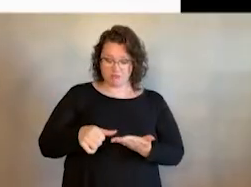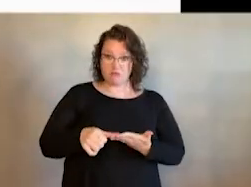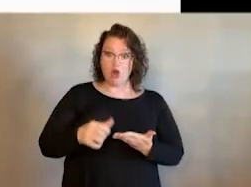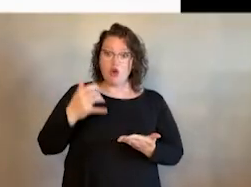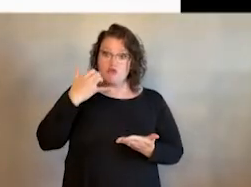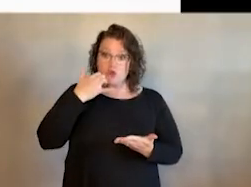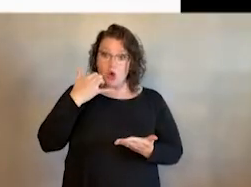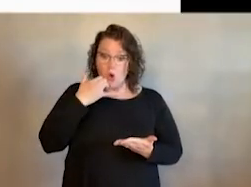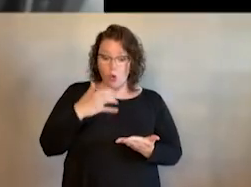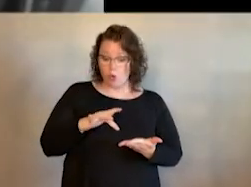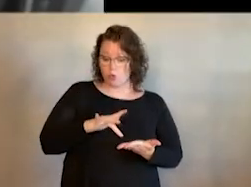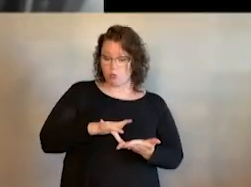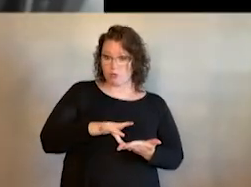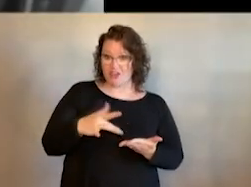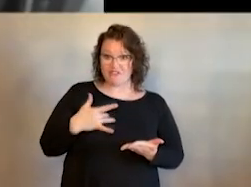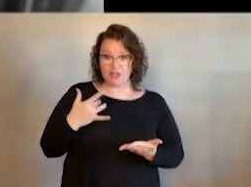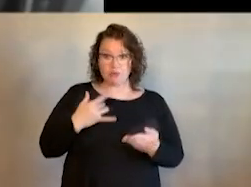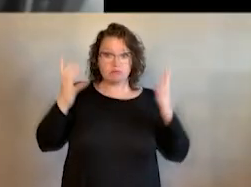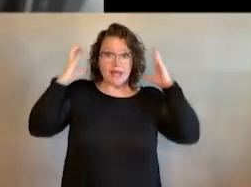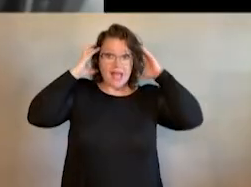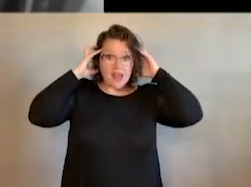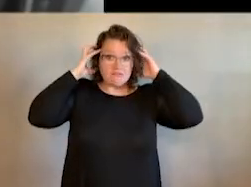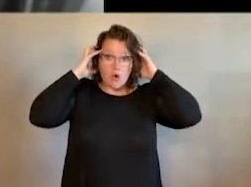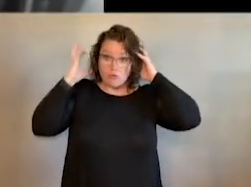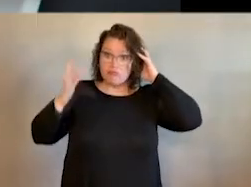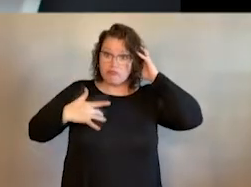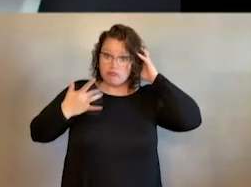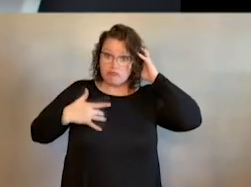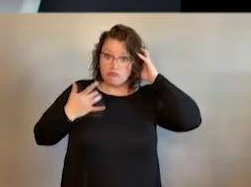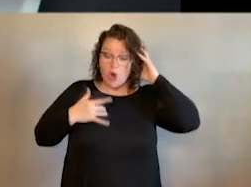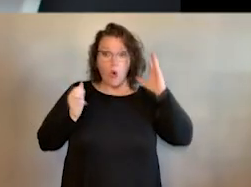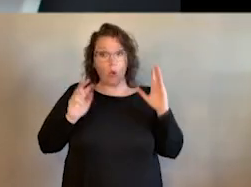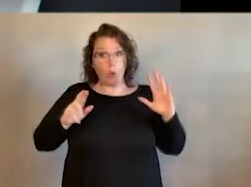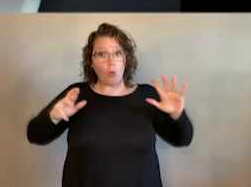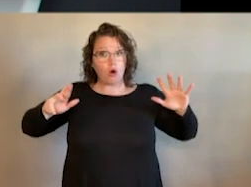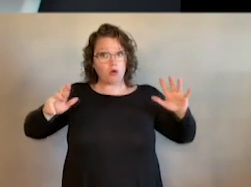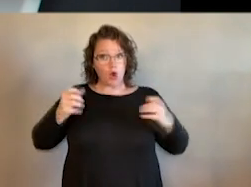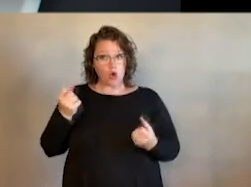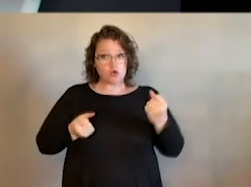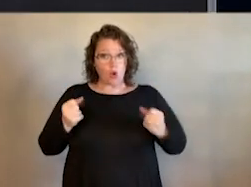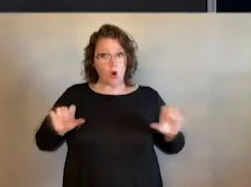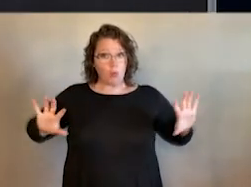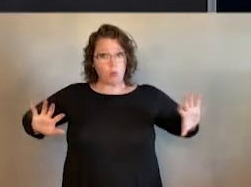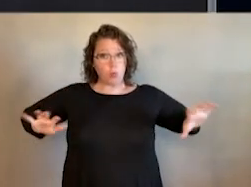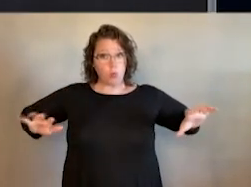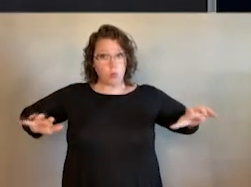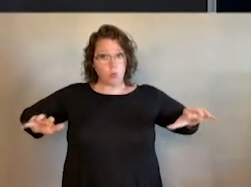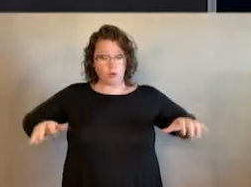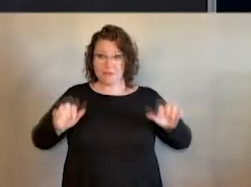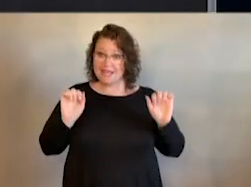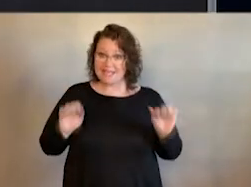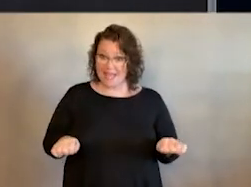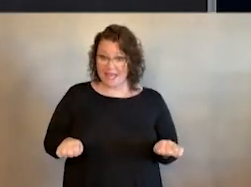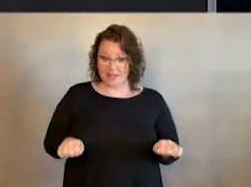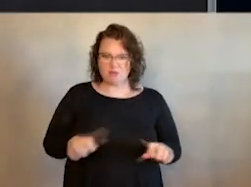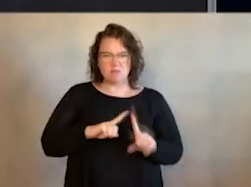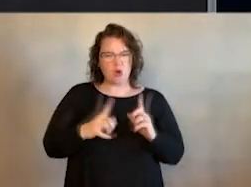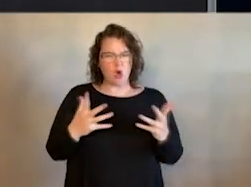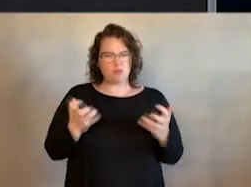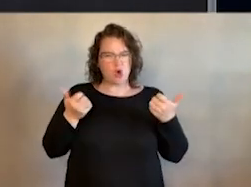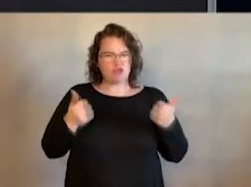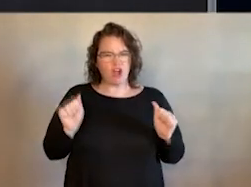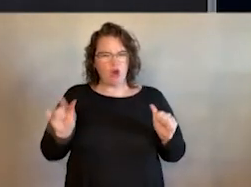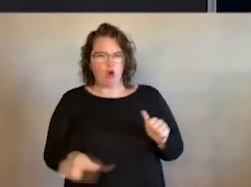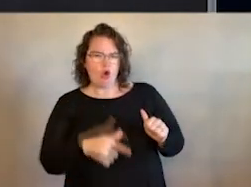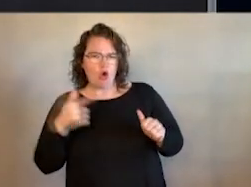phone, your headphones, or speakers in your car. But we want to try another